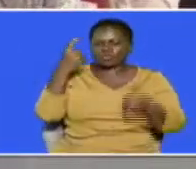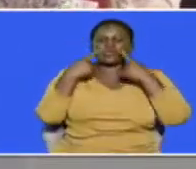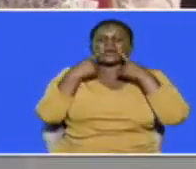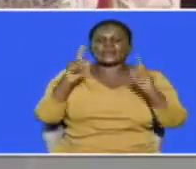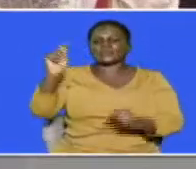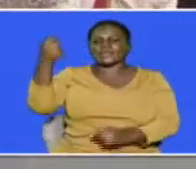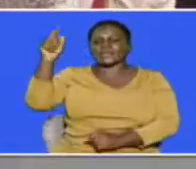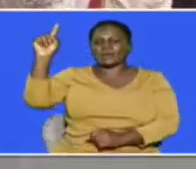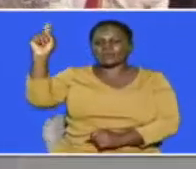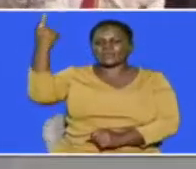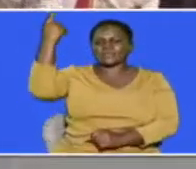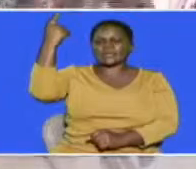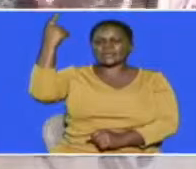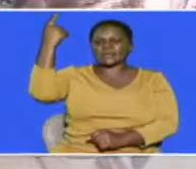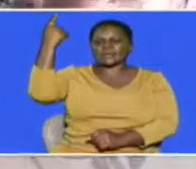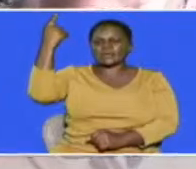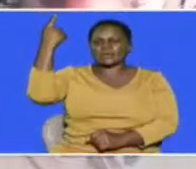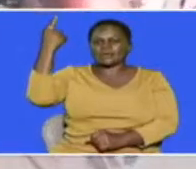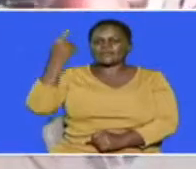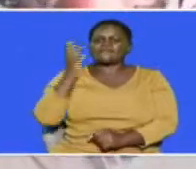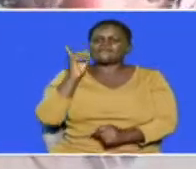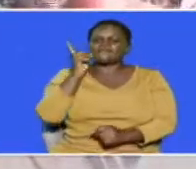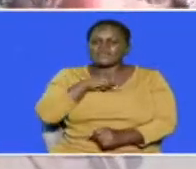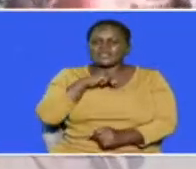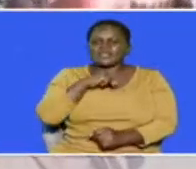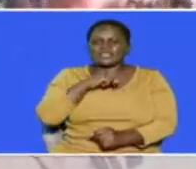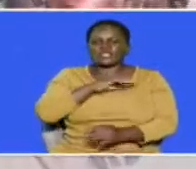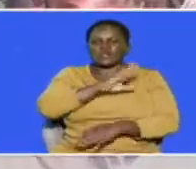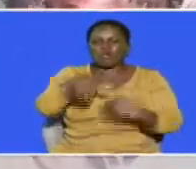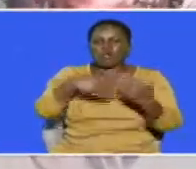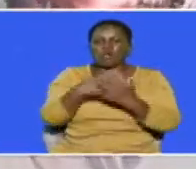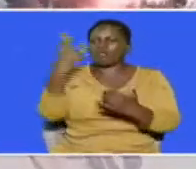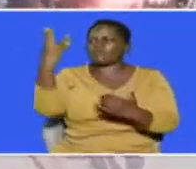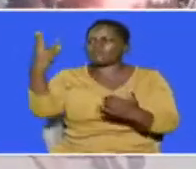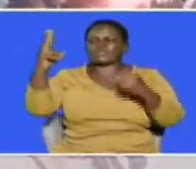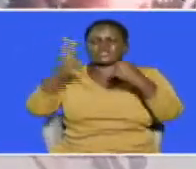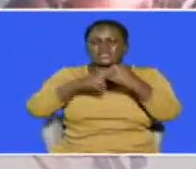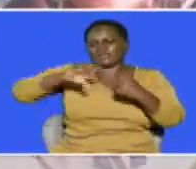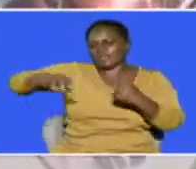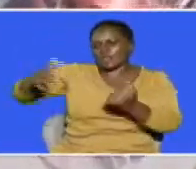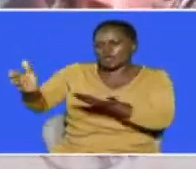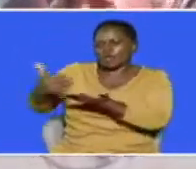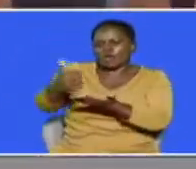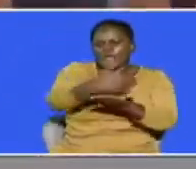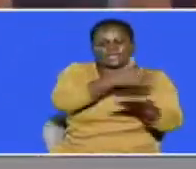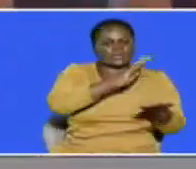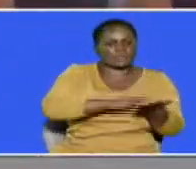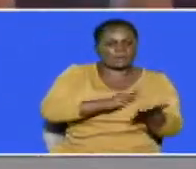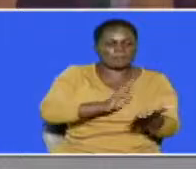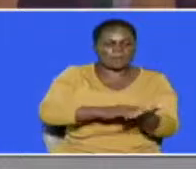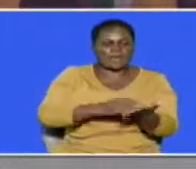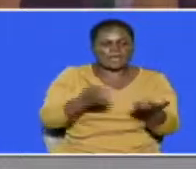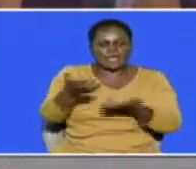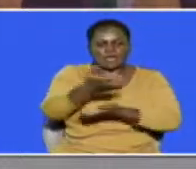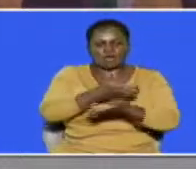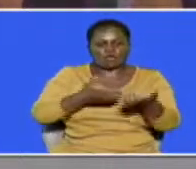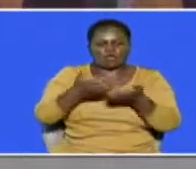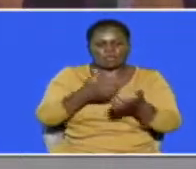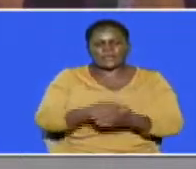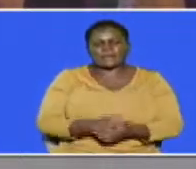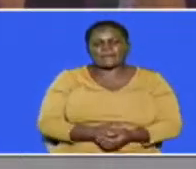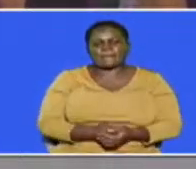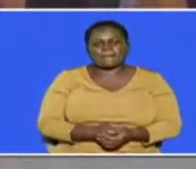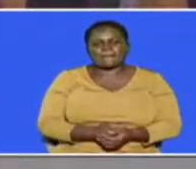that the Kenya Kwanza Brigade will have completed its tour in all the 47 counties, collecting sentiments from Kenyans in the next